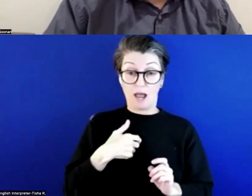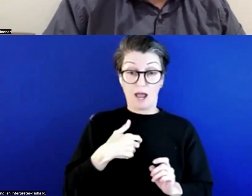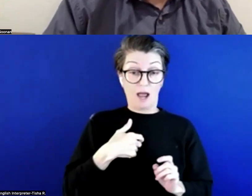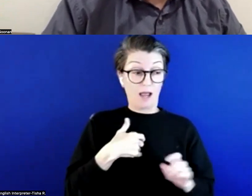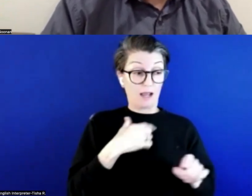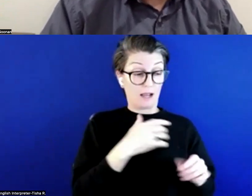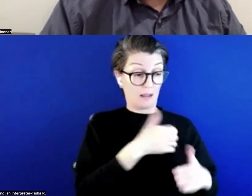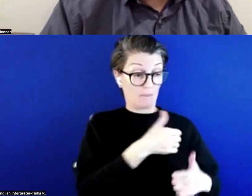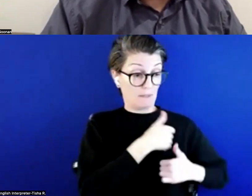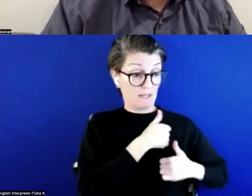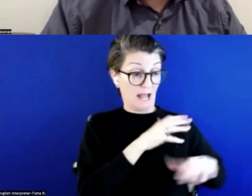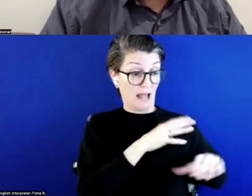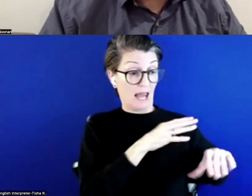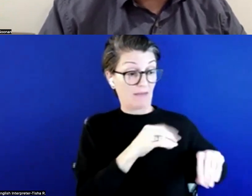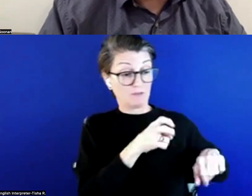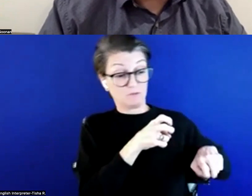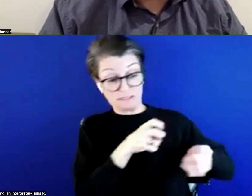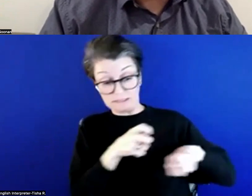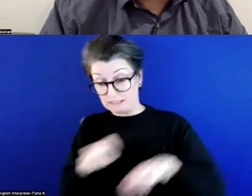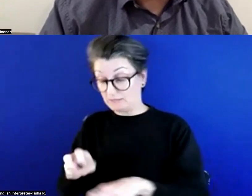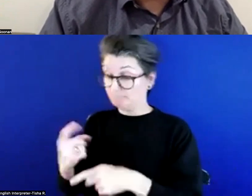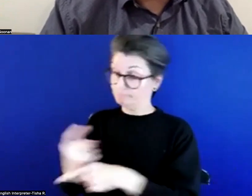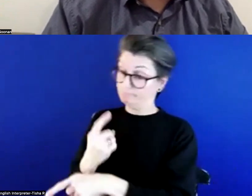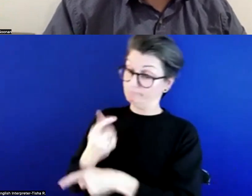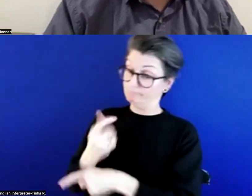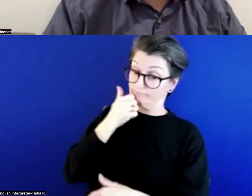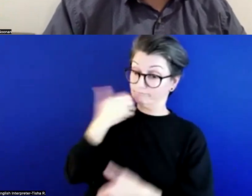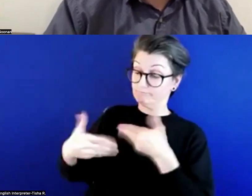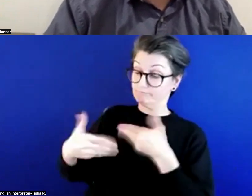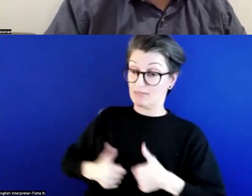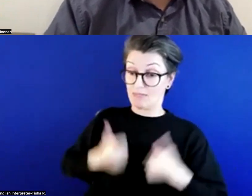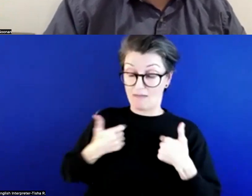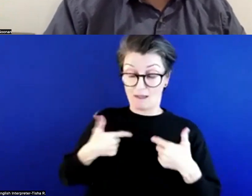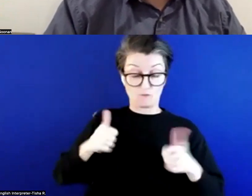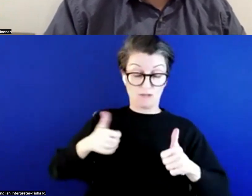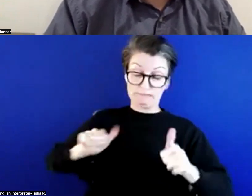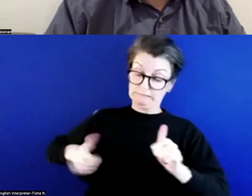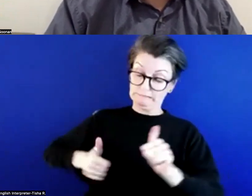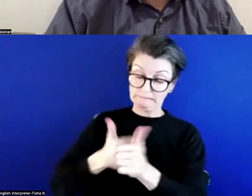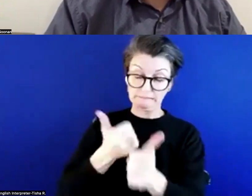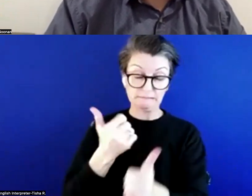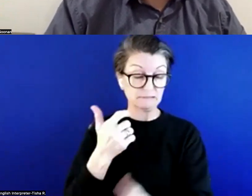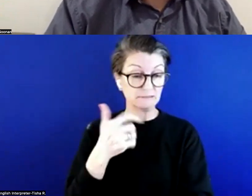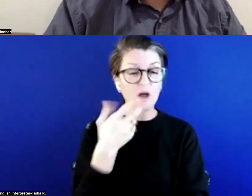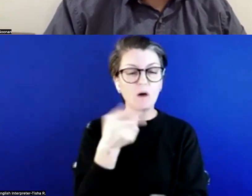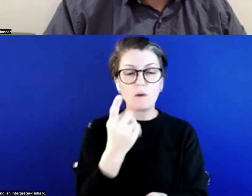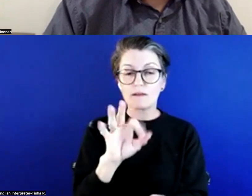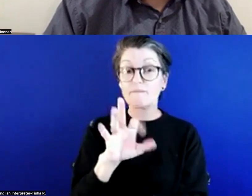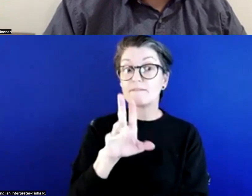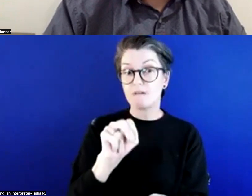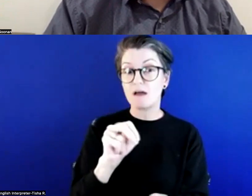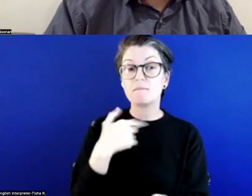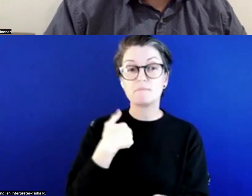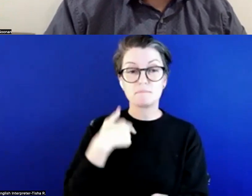again, playing catch up. So I guess the one fun one that I remember is